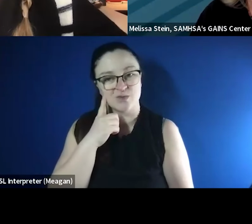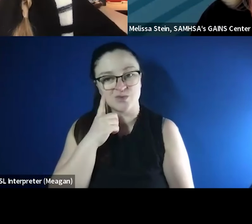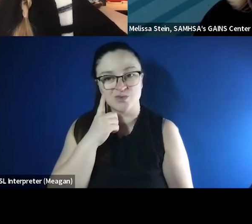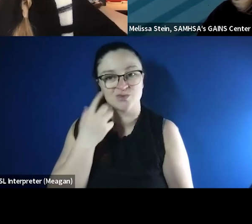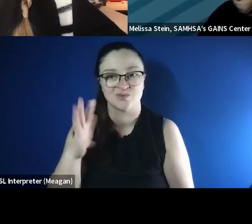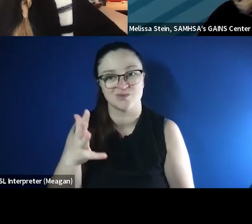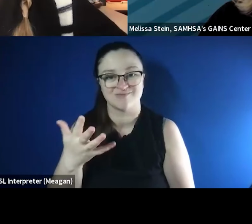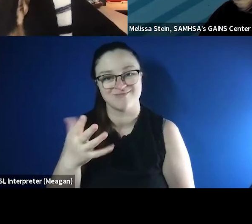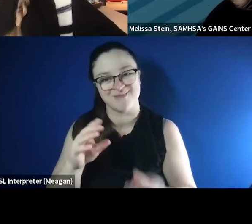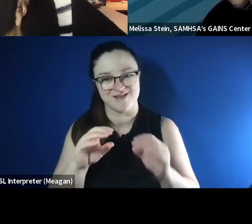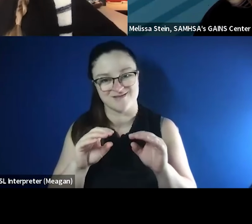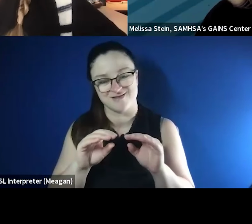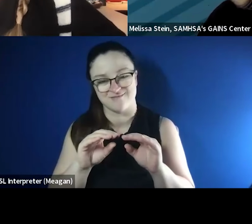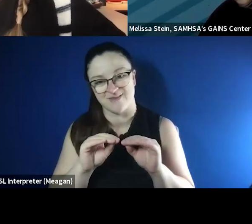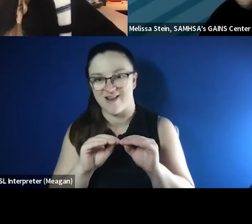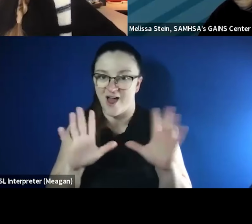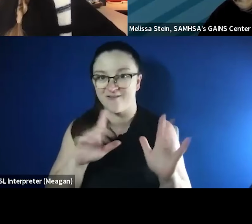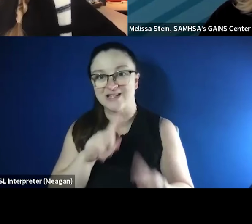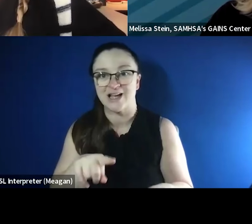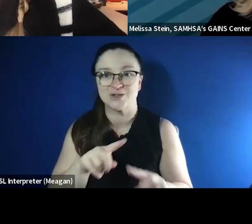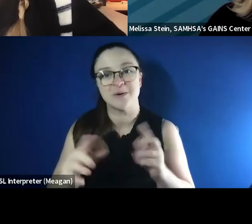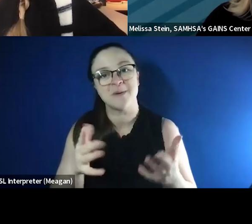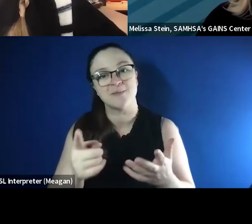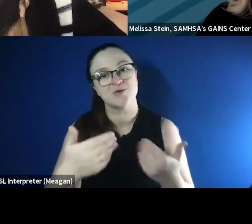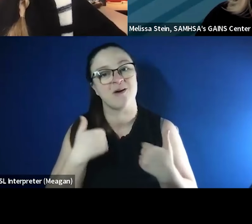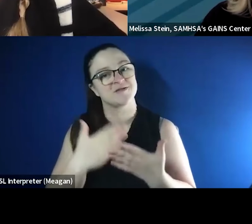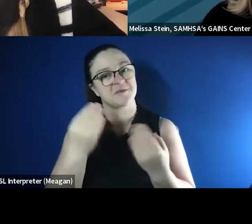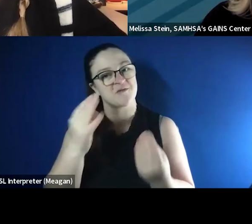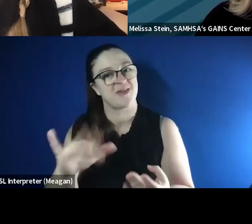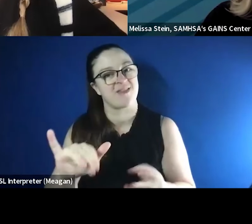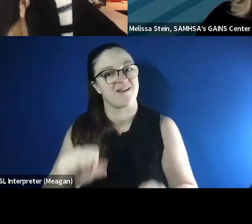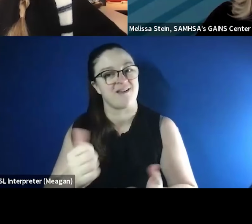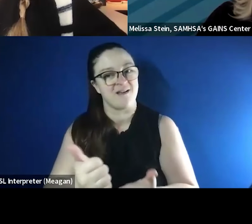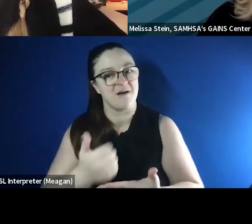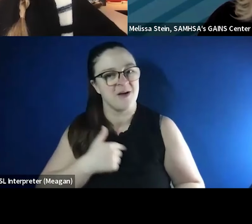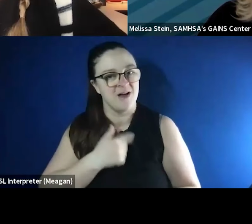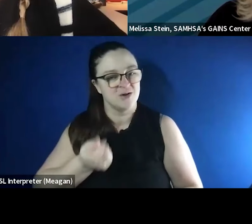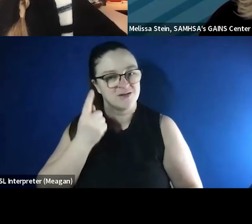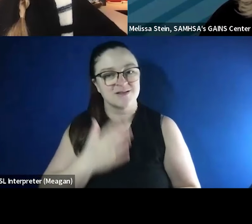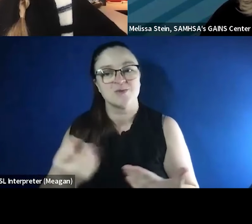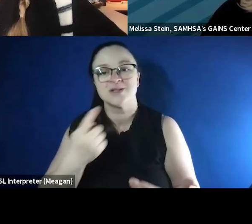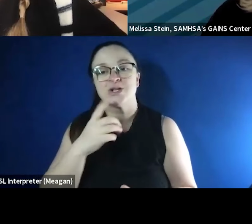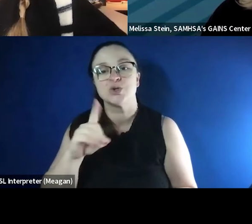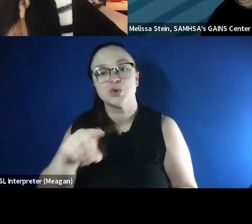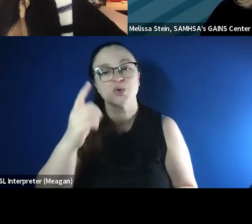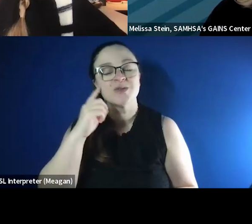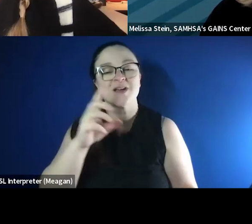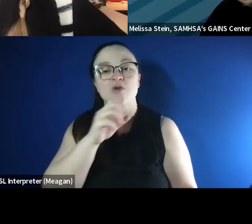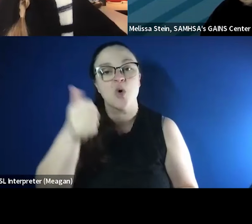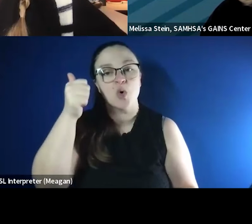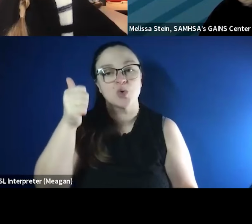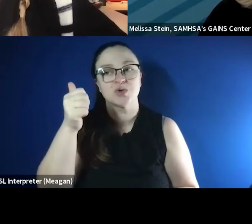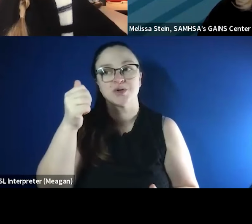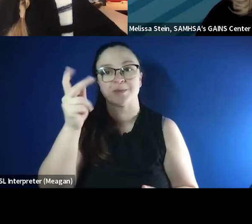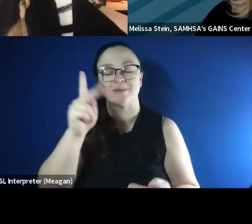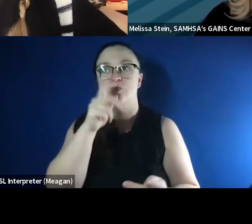it might be an obvious question, but I think that you might have some insight that could help us. So someone said, do you think older incarcerated individuals